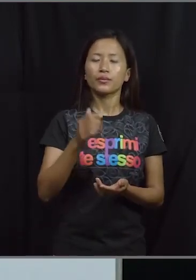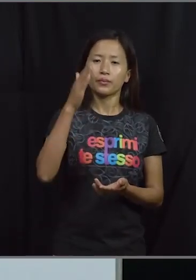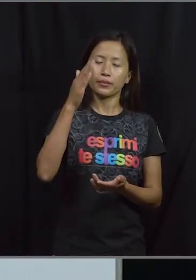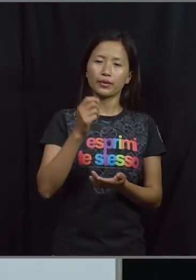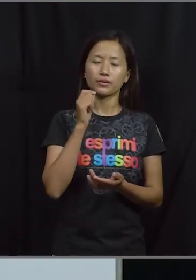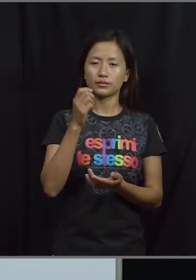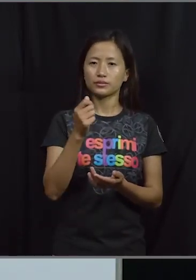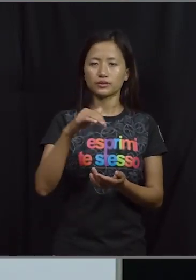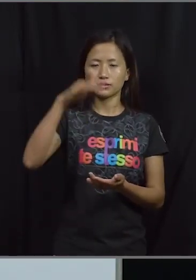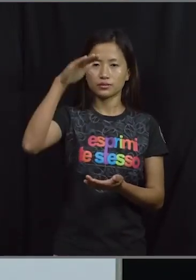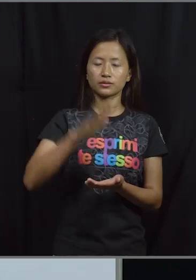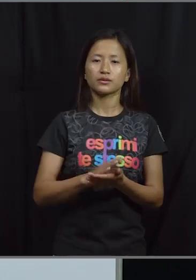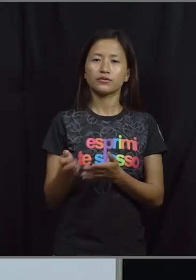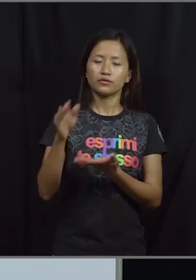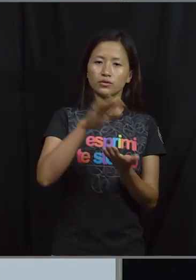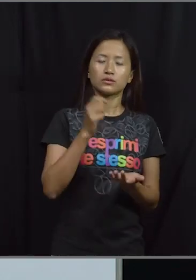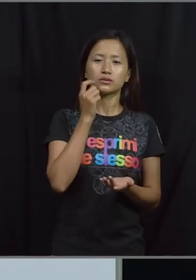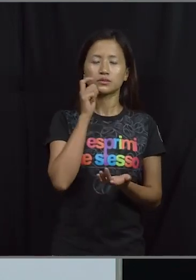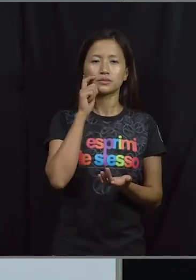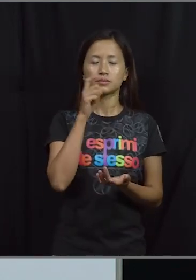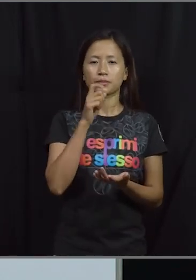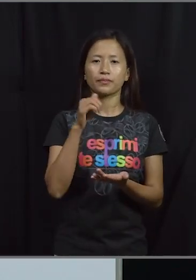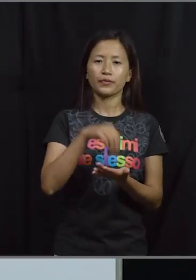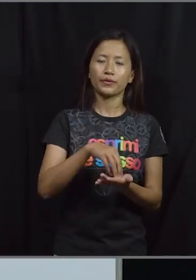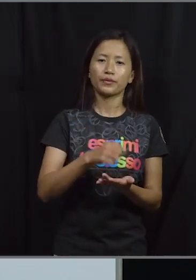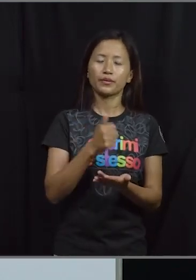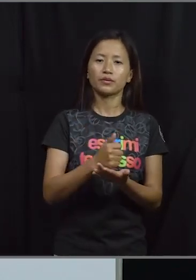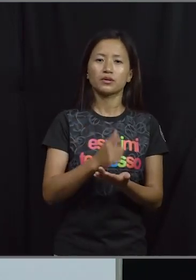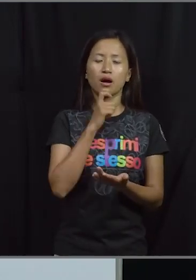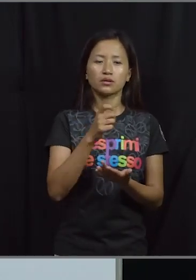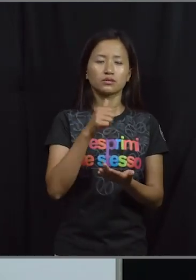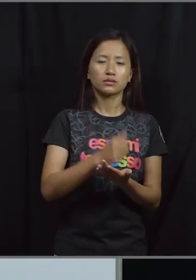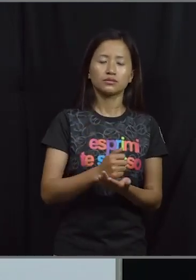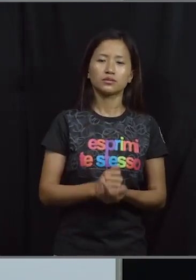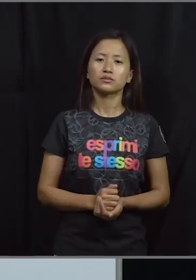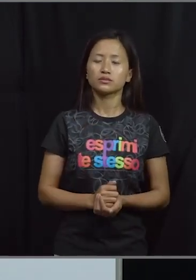be a fall in demand. Likewise, when price falls, there will be a rise